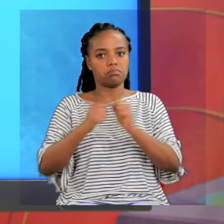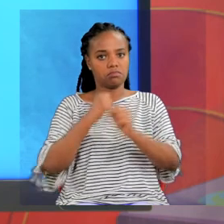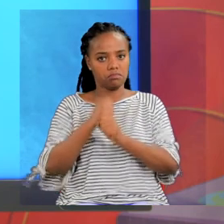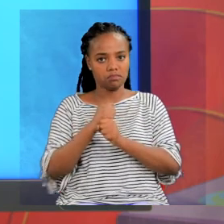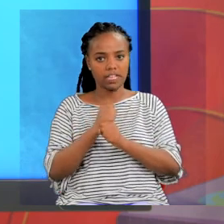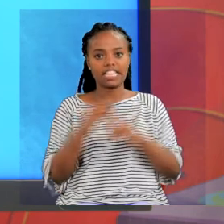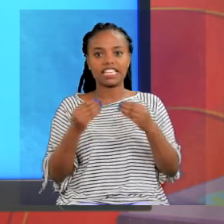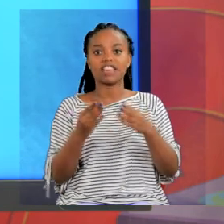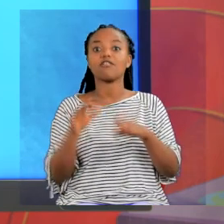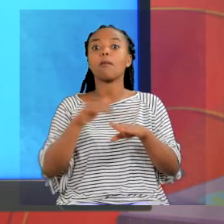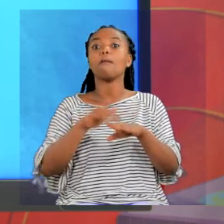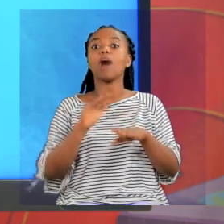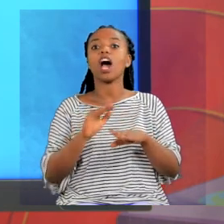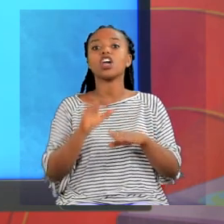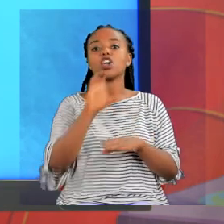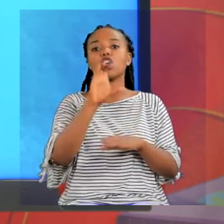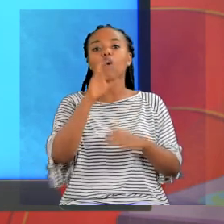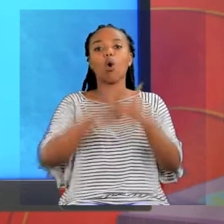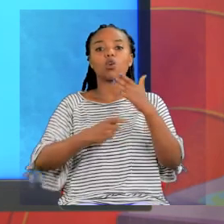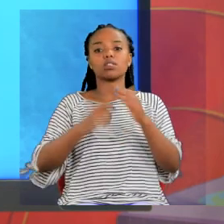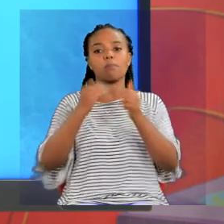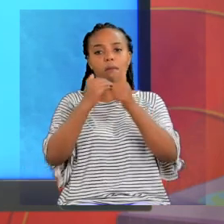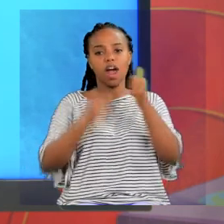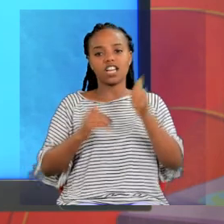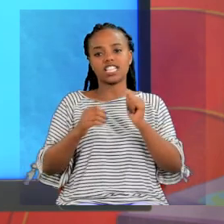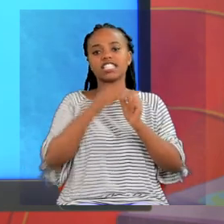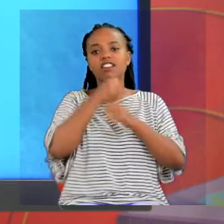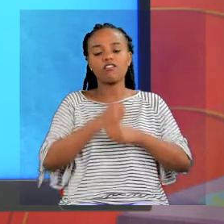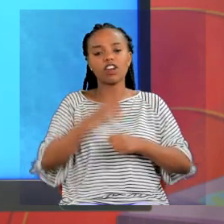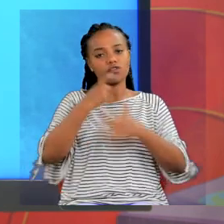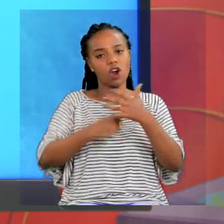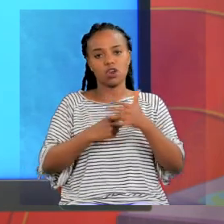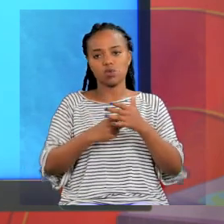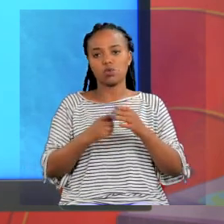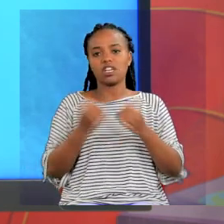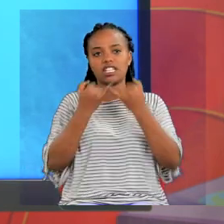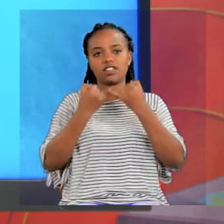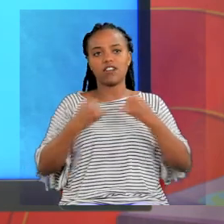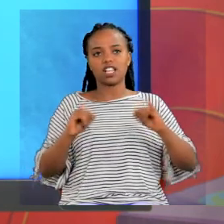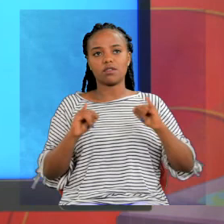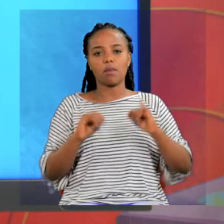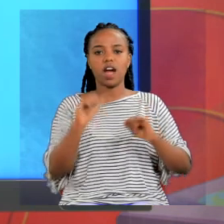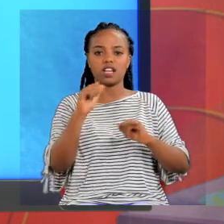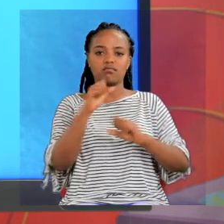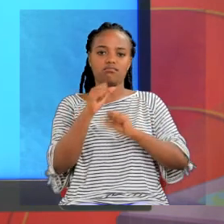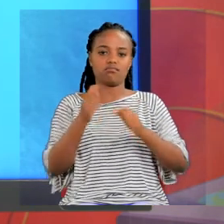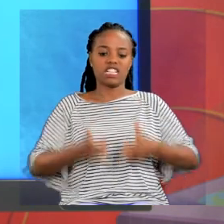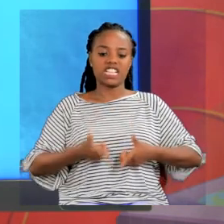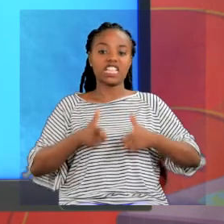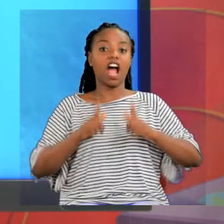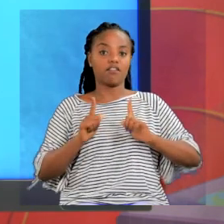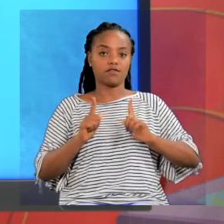by cost minus salvage value divided by estimated life. So this equal to